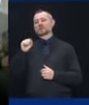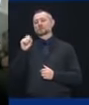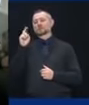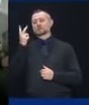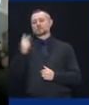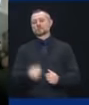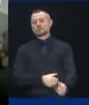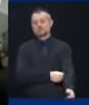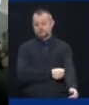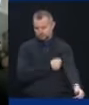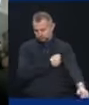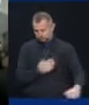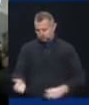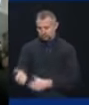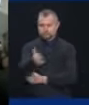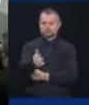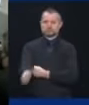microphone.